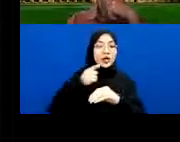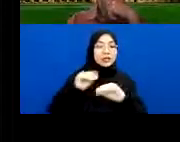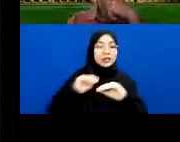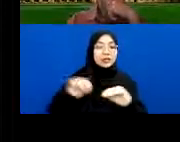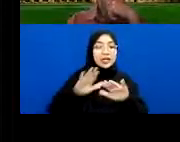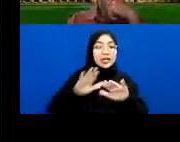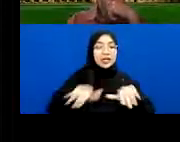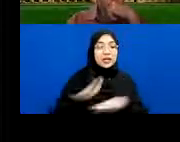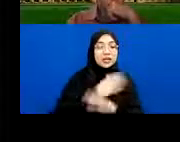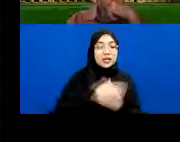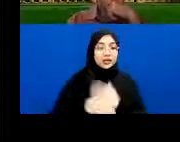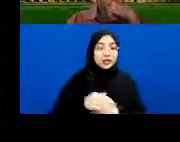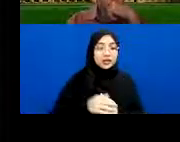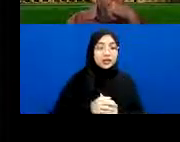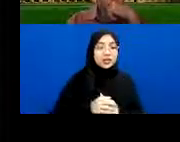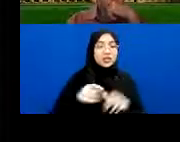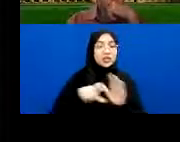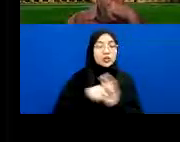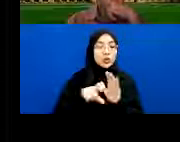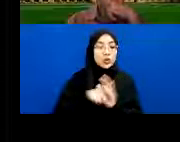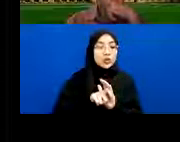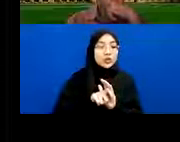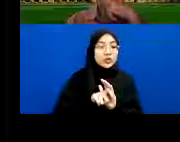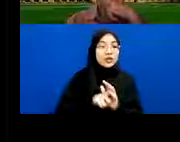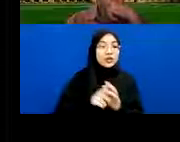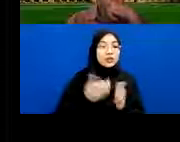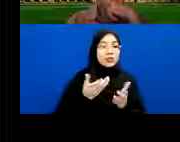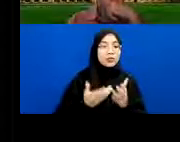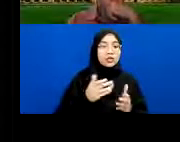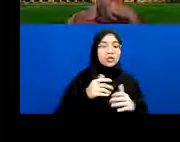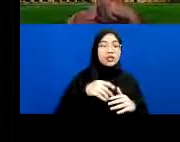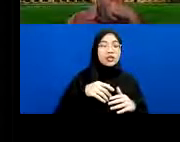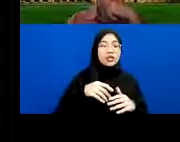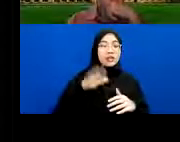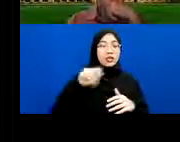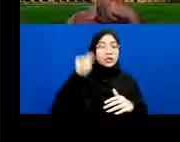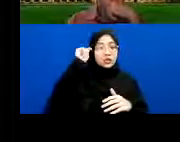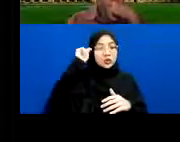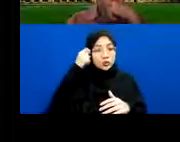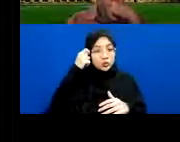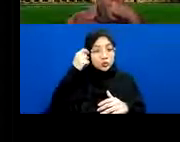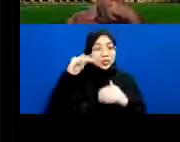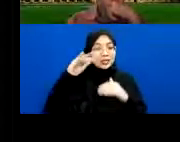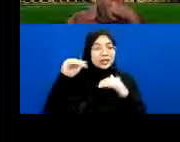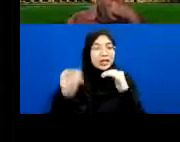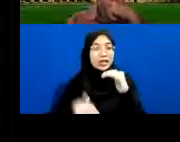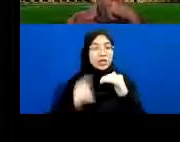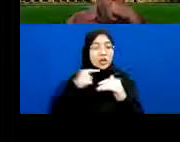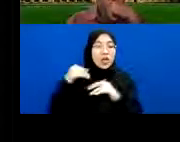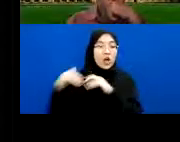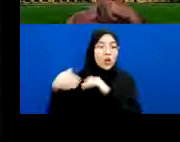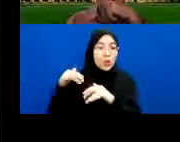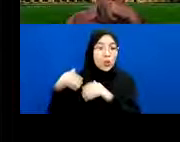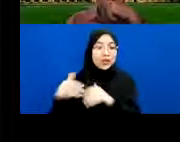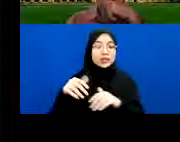example, rural and remote areas tend to have lower capacities in accommodating the needs of children with disability. This